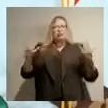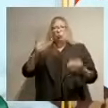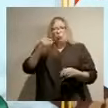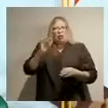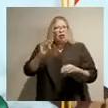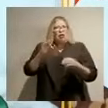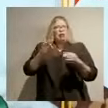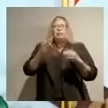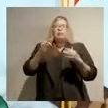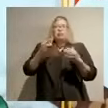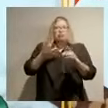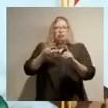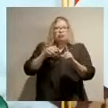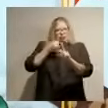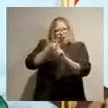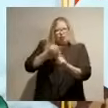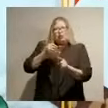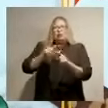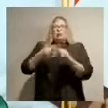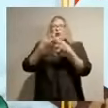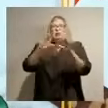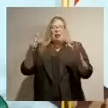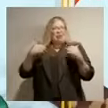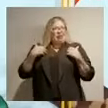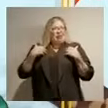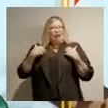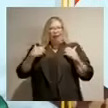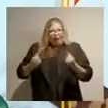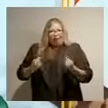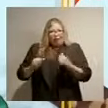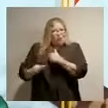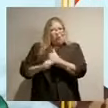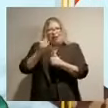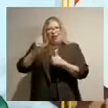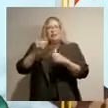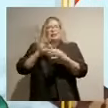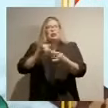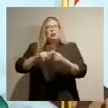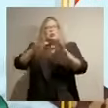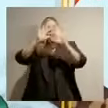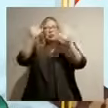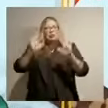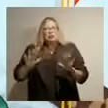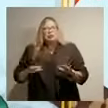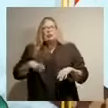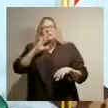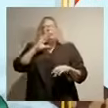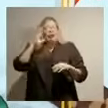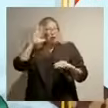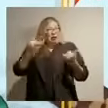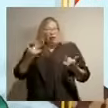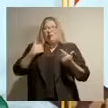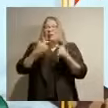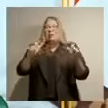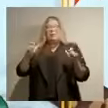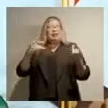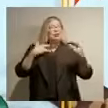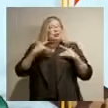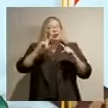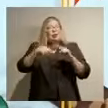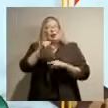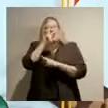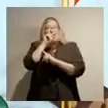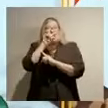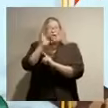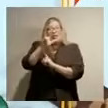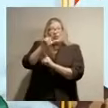the threats, the public health threats that come with climate change are enormous. Where there's a really big concern right now about bird flu and dairy supply. I mean, it's